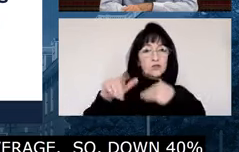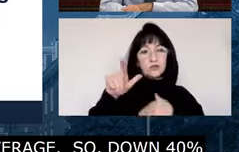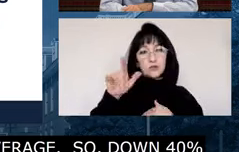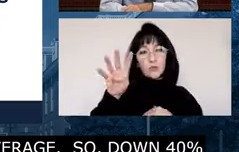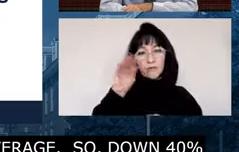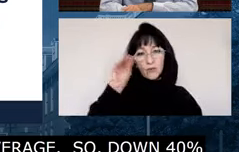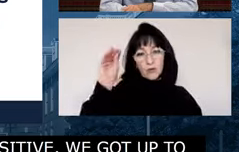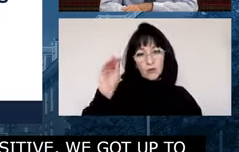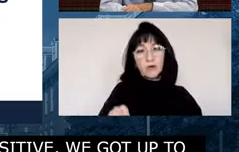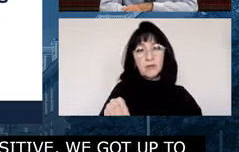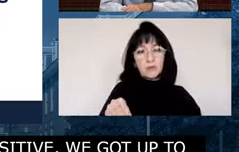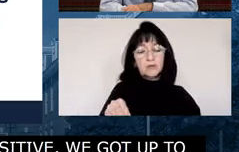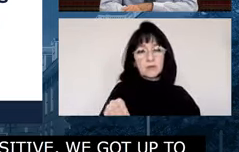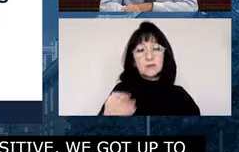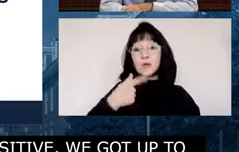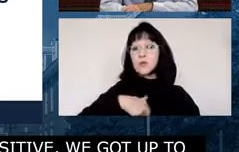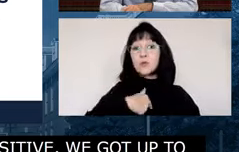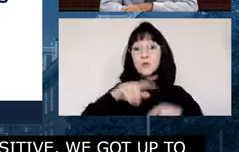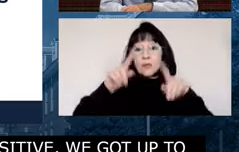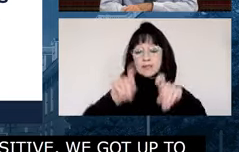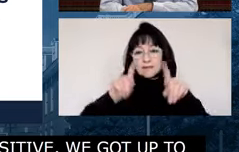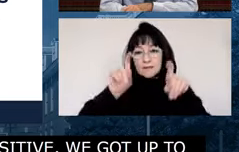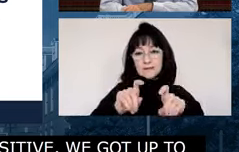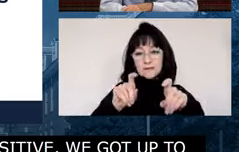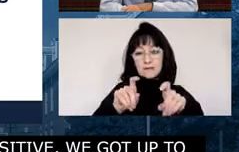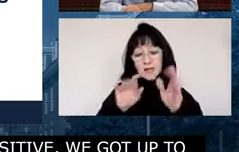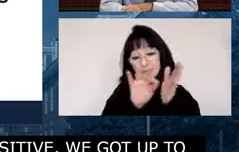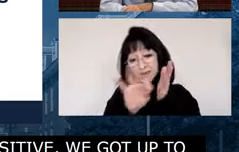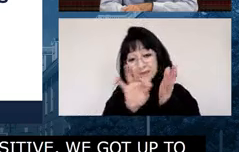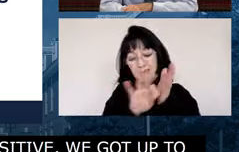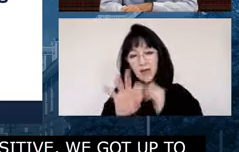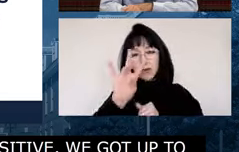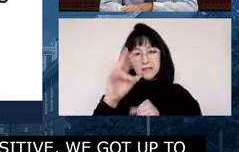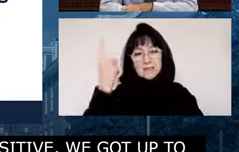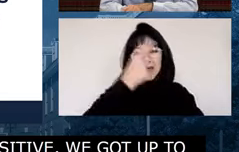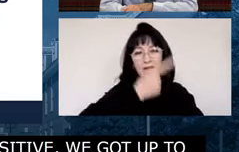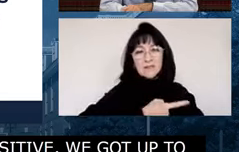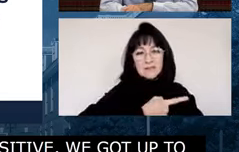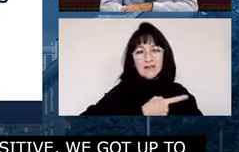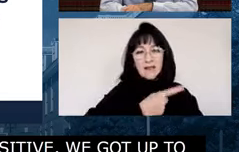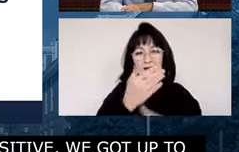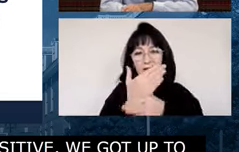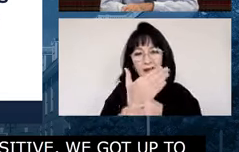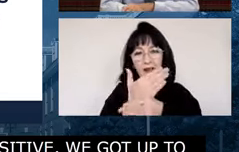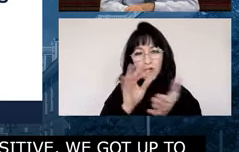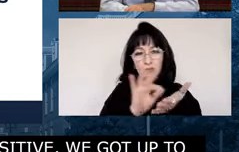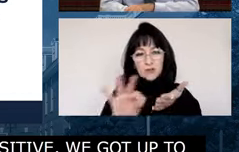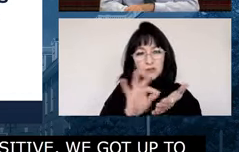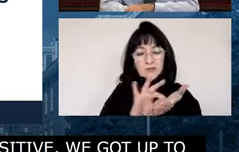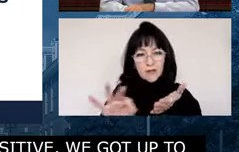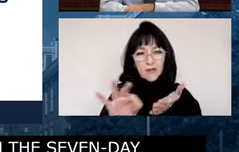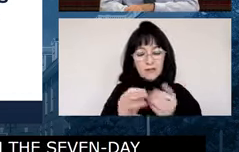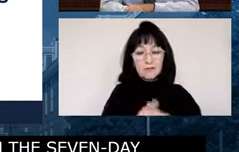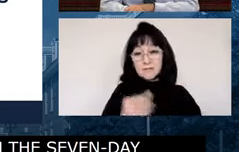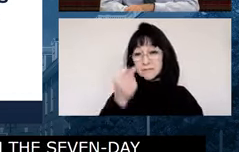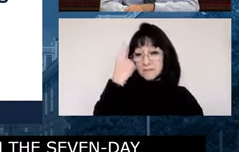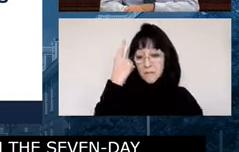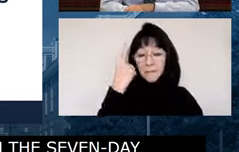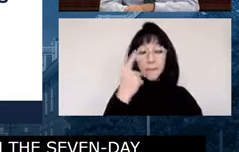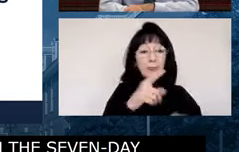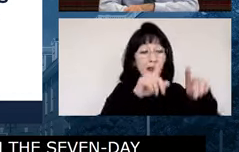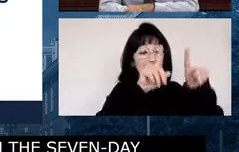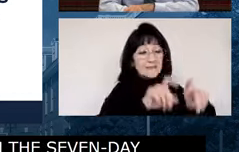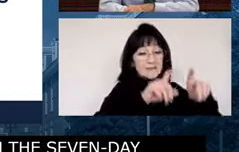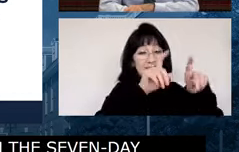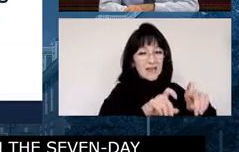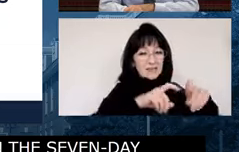on the 7-day moving average. So both of those numbers, they go in combination because testing varies from day to